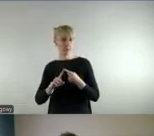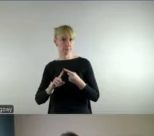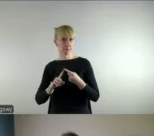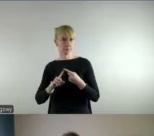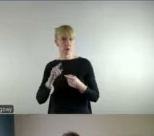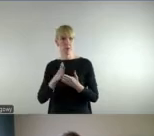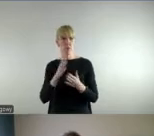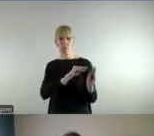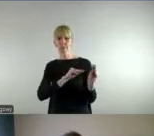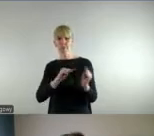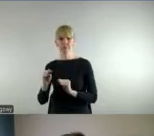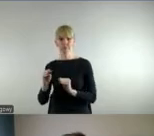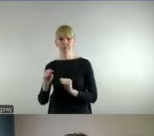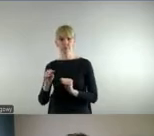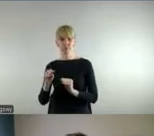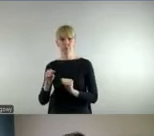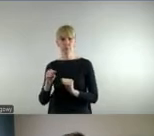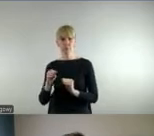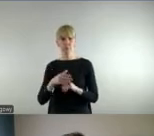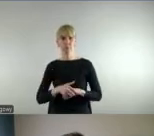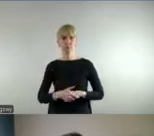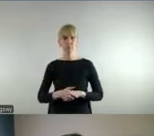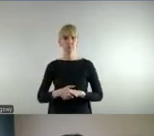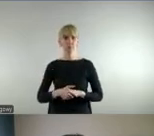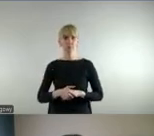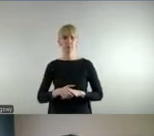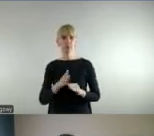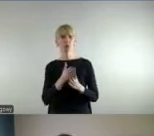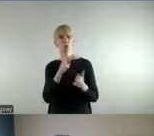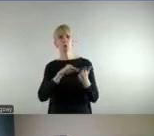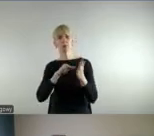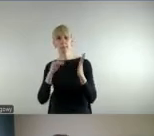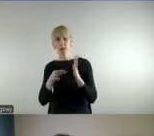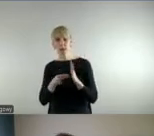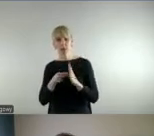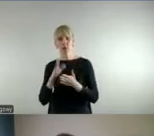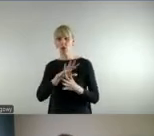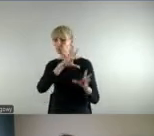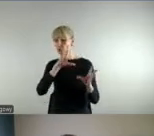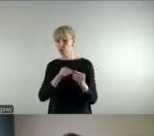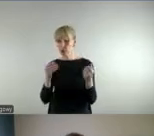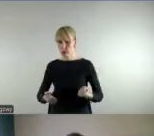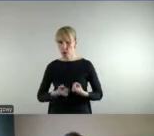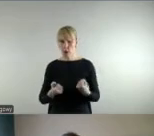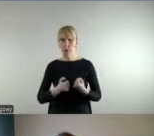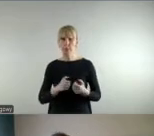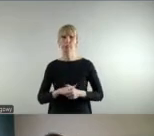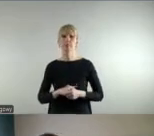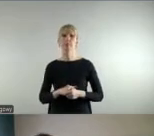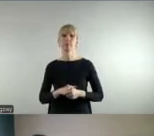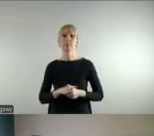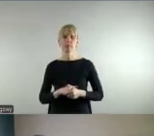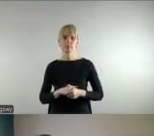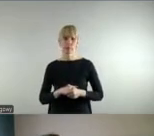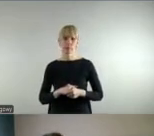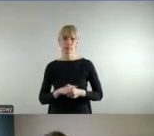to push an even bigger button if necessary. And as heard before, Sigurd from Kristiansand